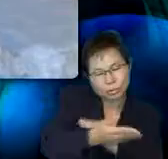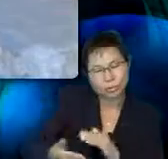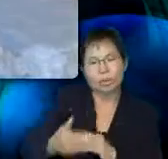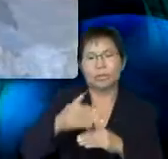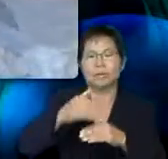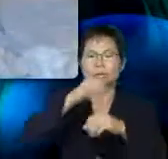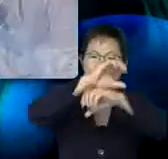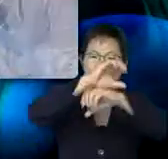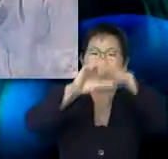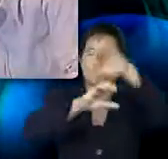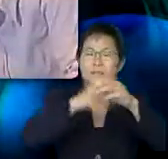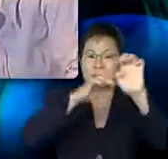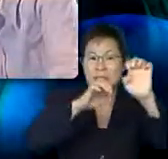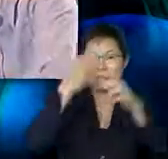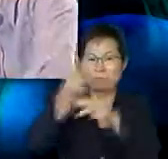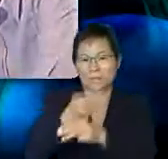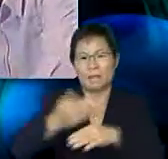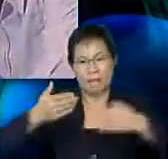EMaths. They consist of: